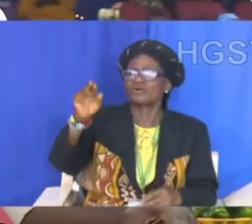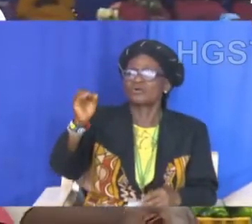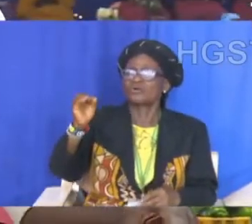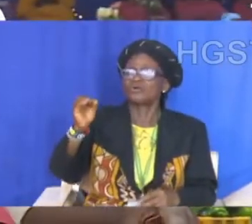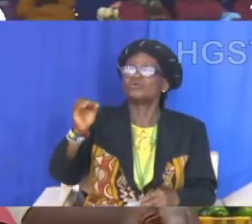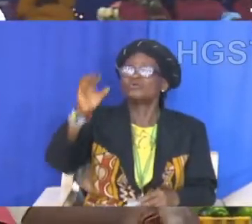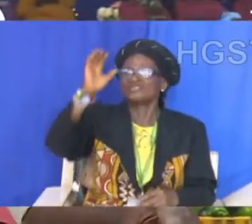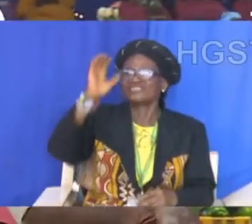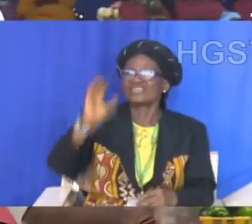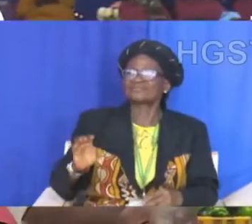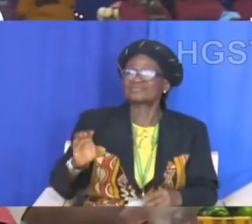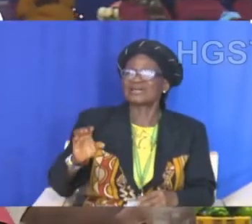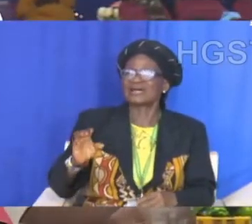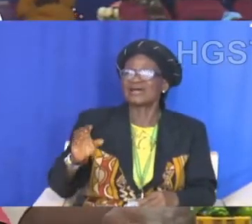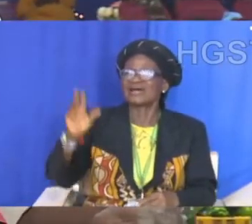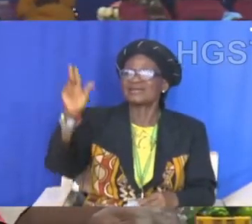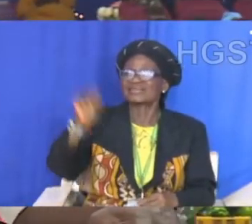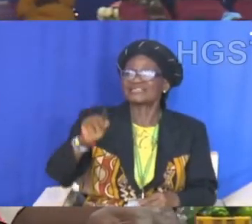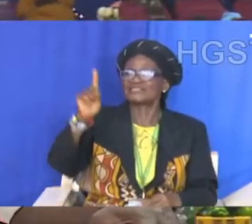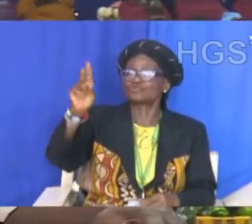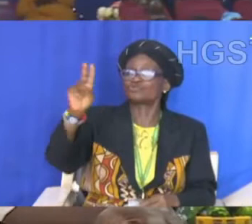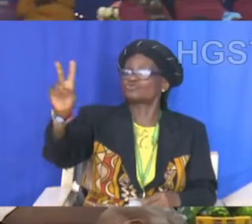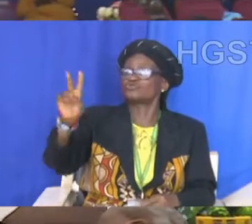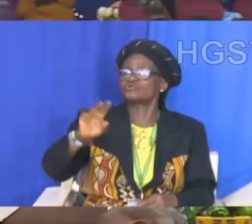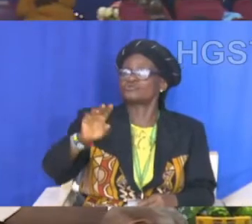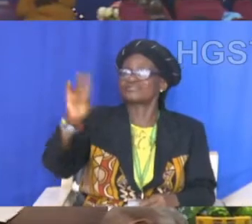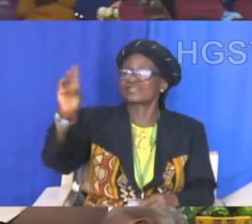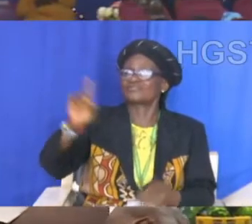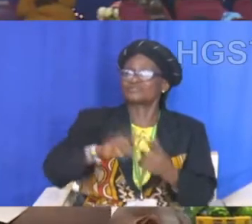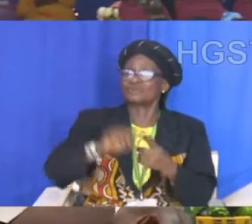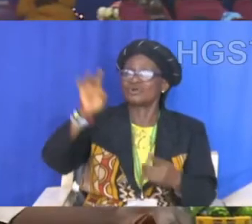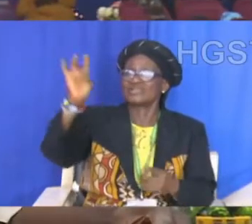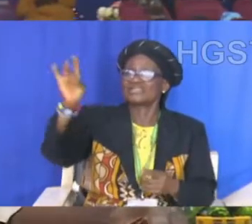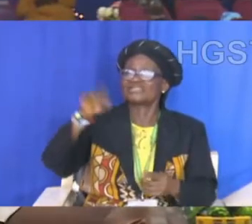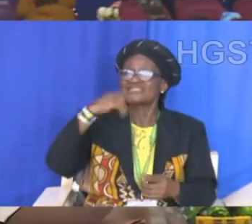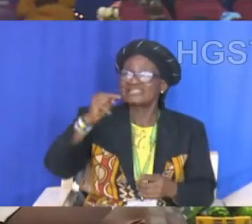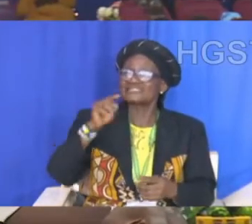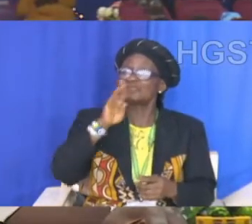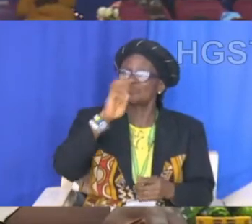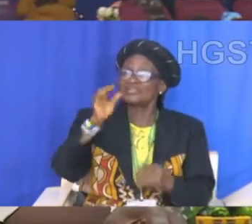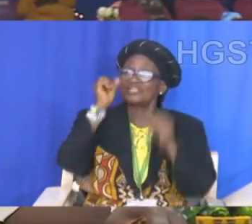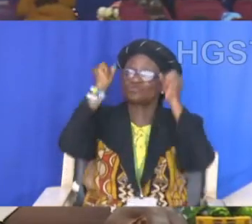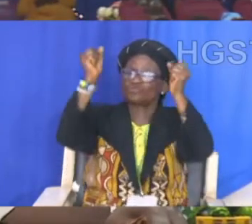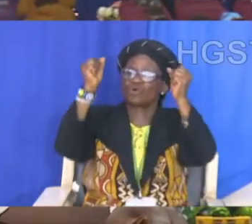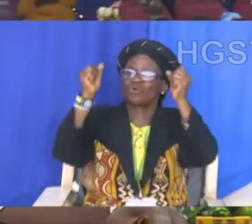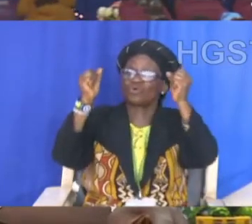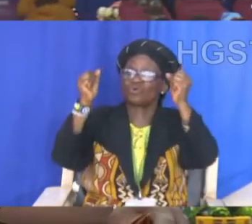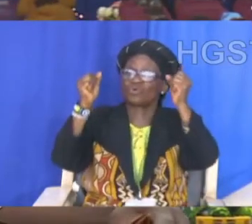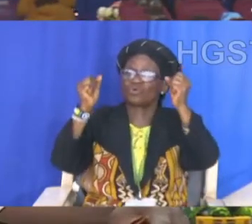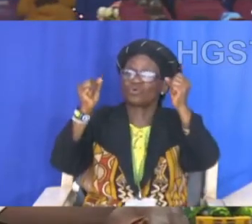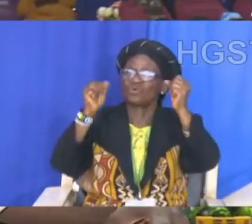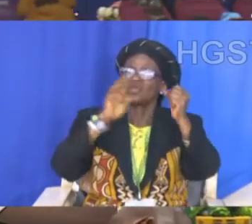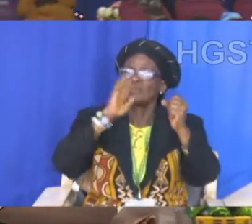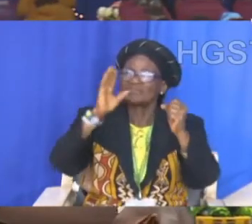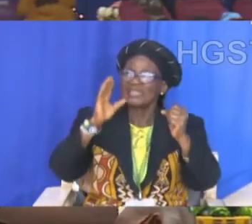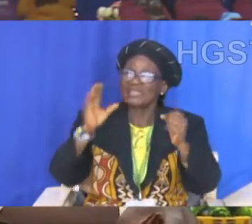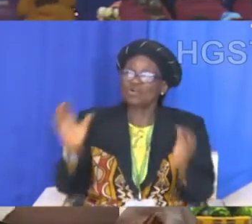8. Second Chronicles 32, 7 to 8 said, be strong. Be courageous.